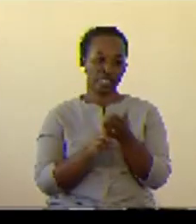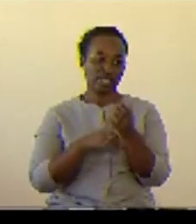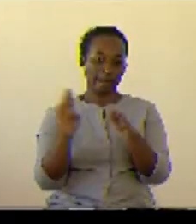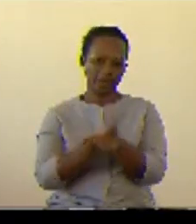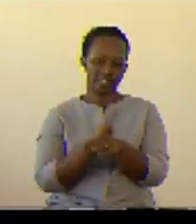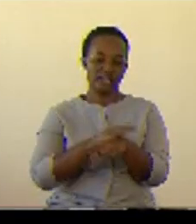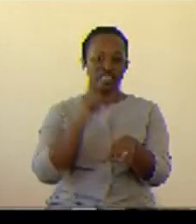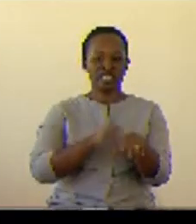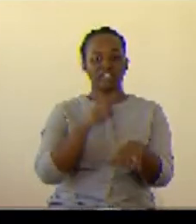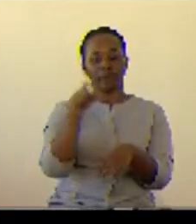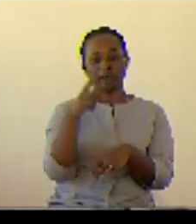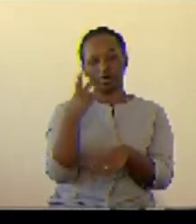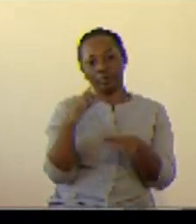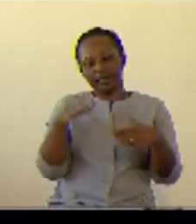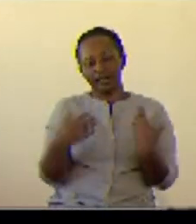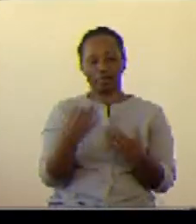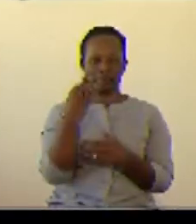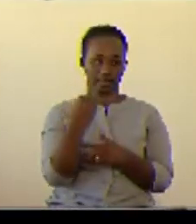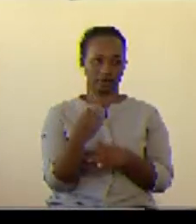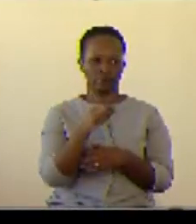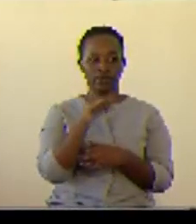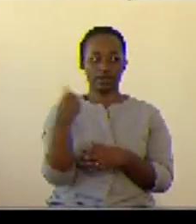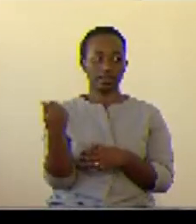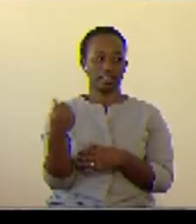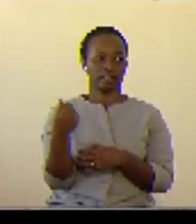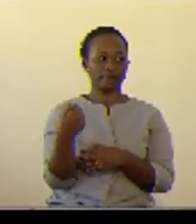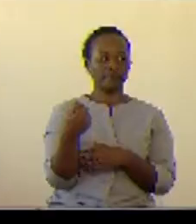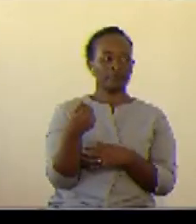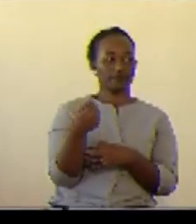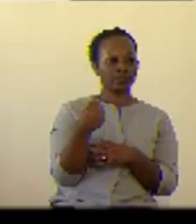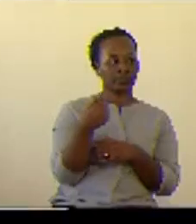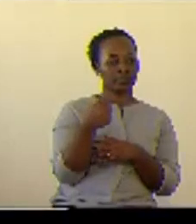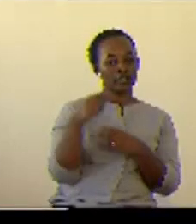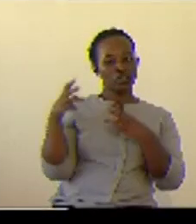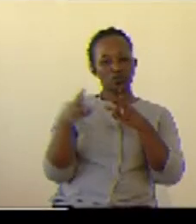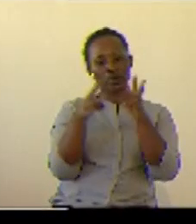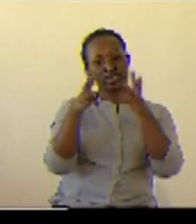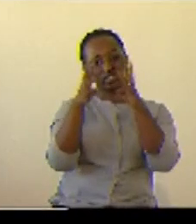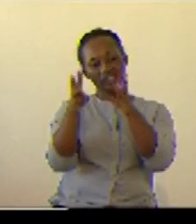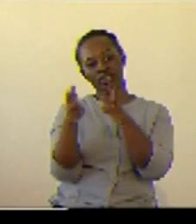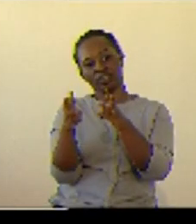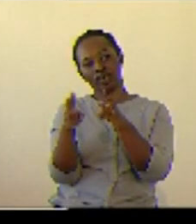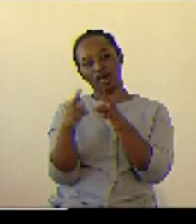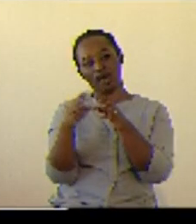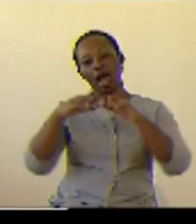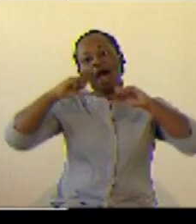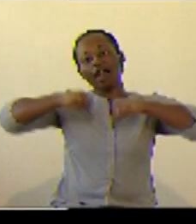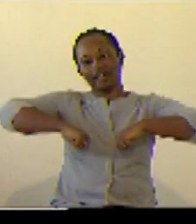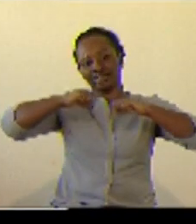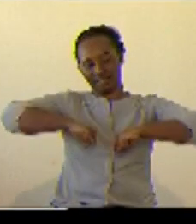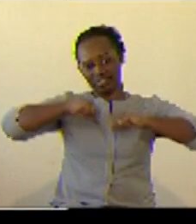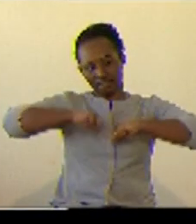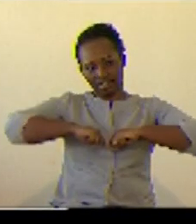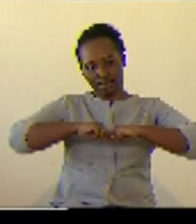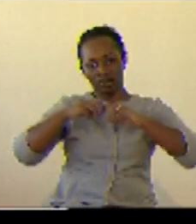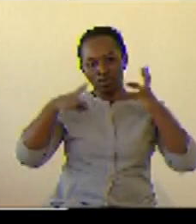2, 3, or 4. Then you have what you call strategic alliances. Strategic alliances. So with strategic alliances, I